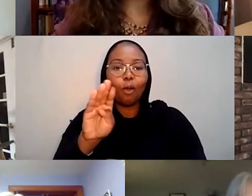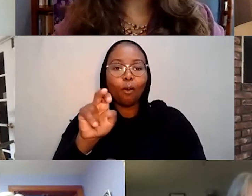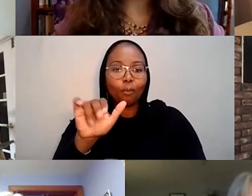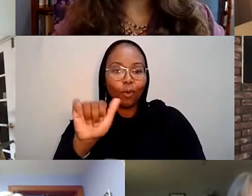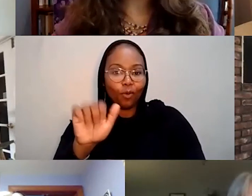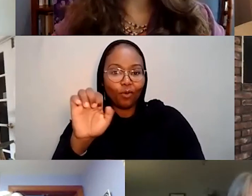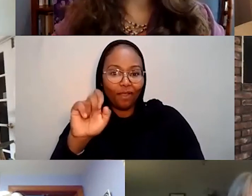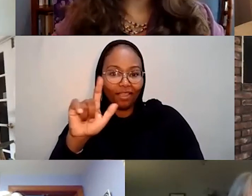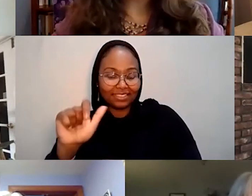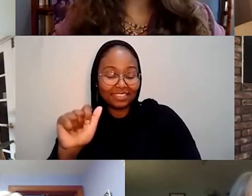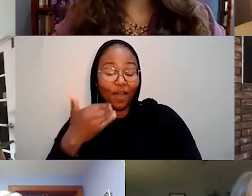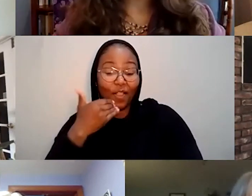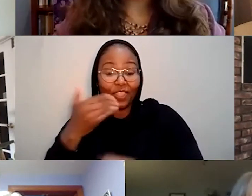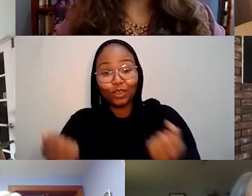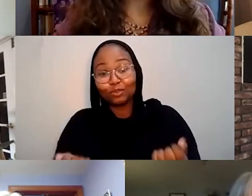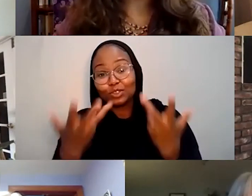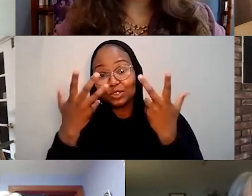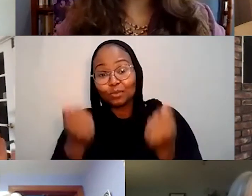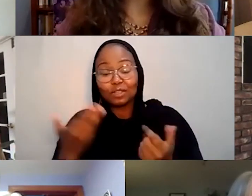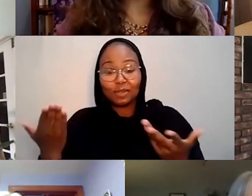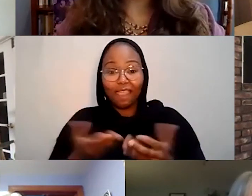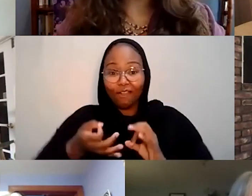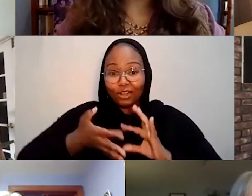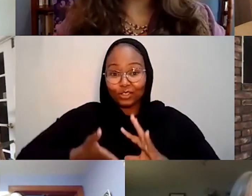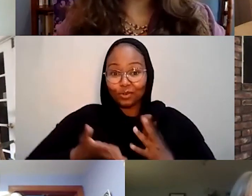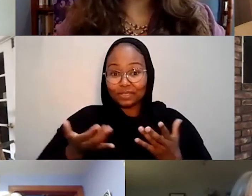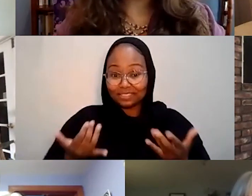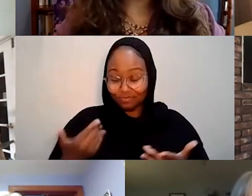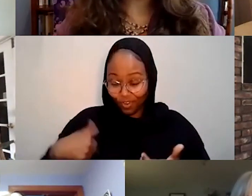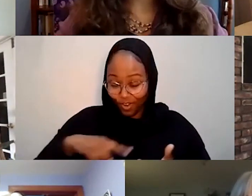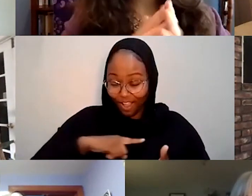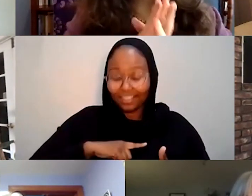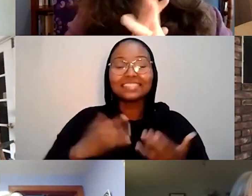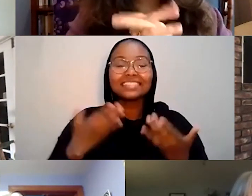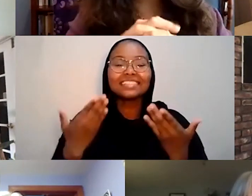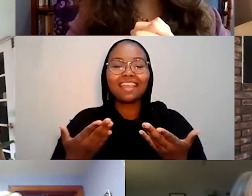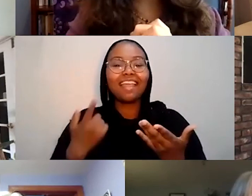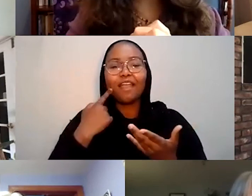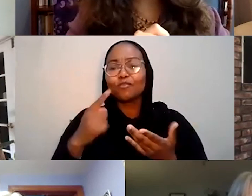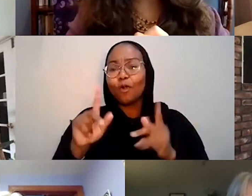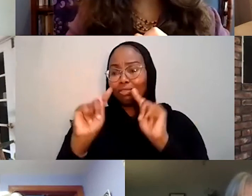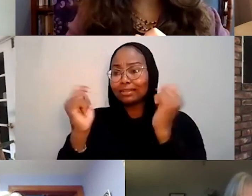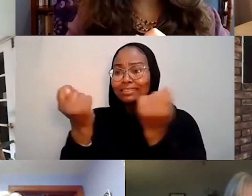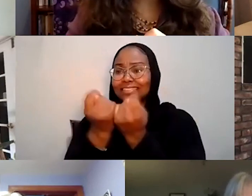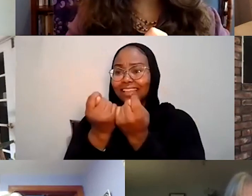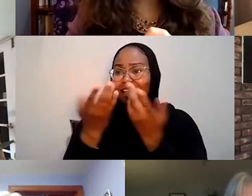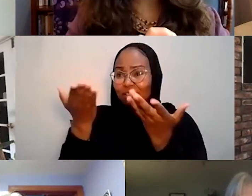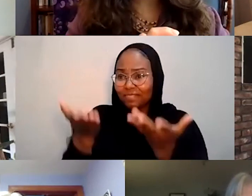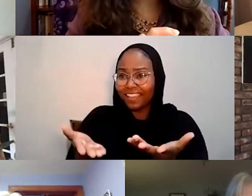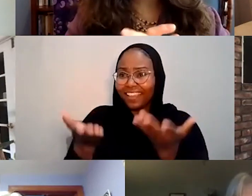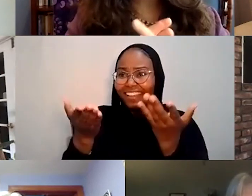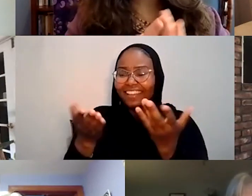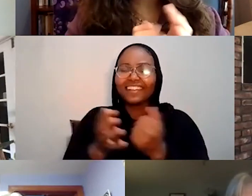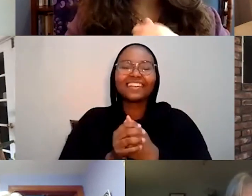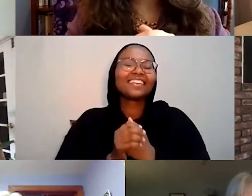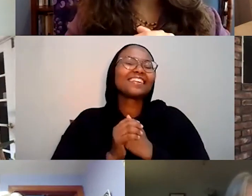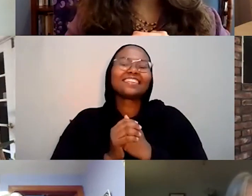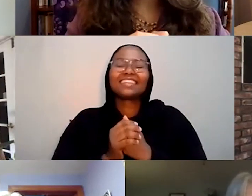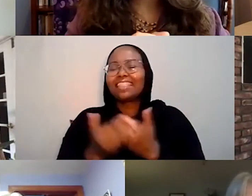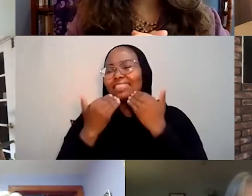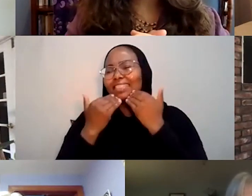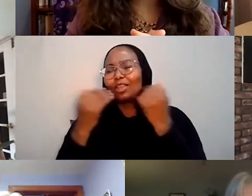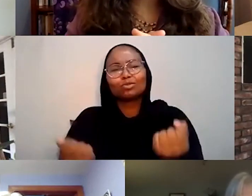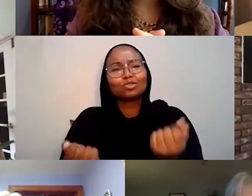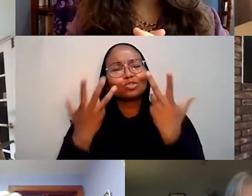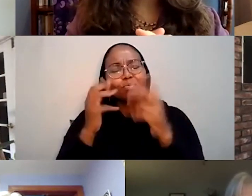for being here and interpreting for us. And to the entire team at Odyssey and Sisterhood for working so hard.